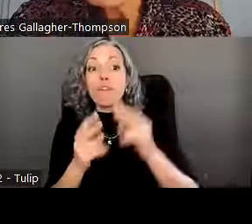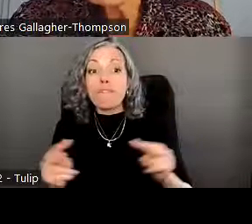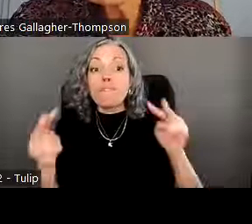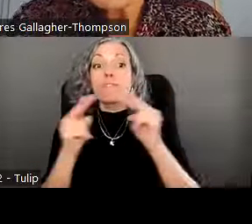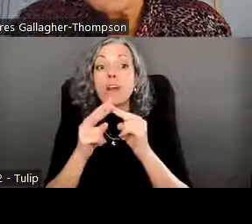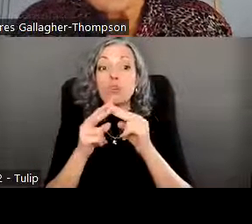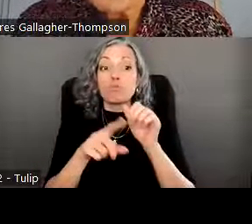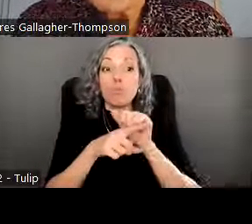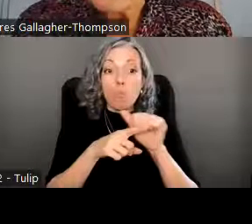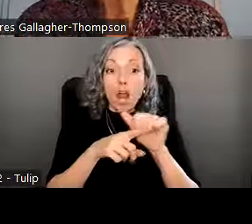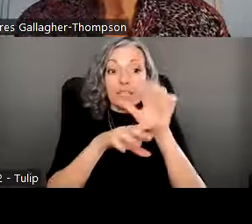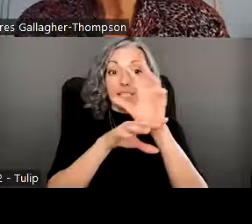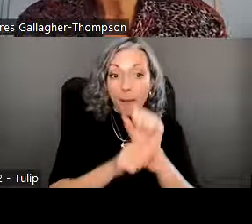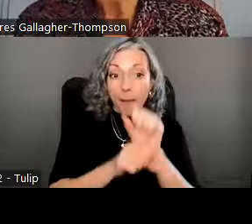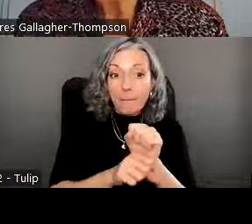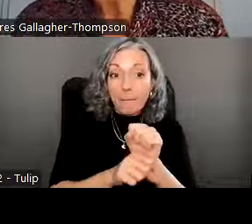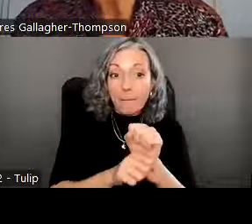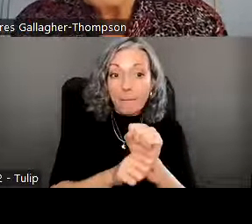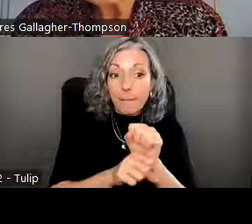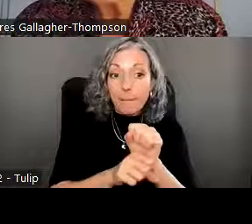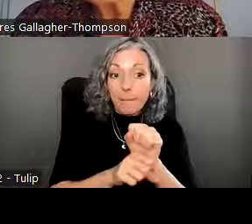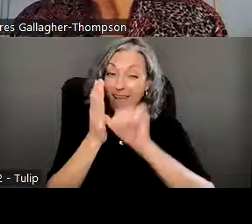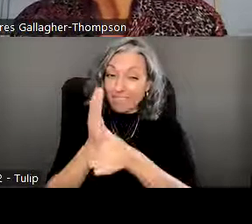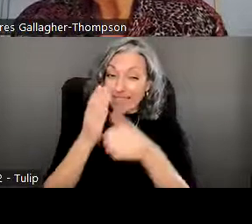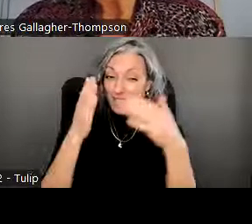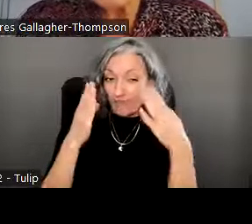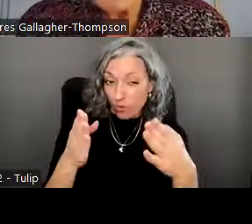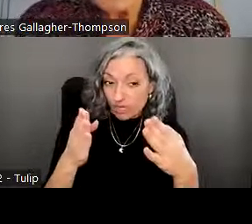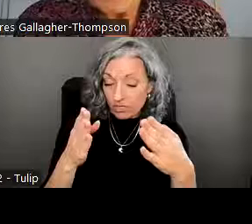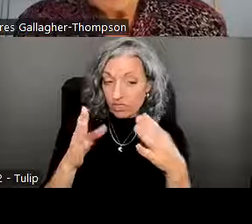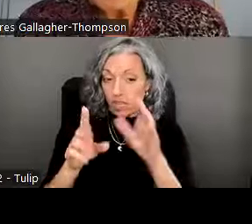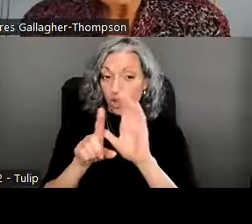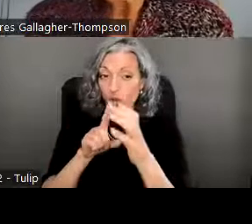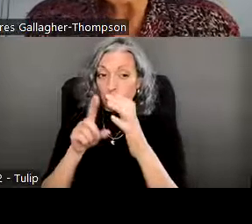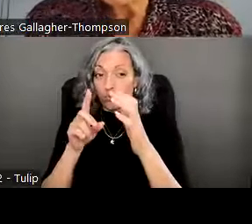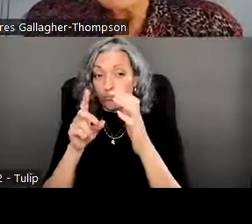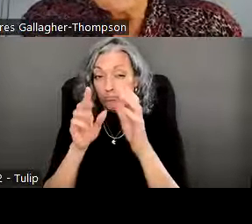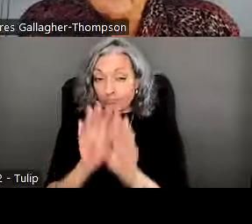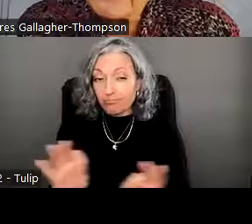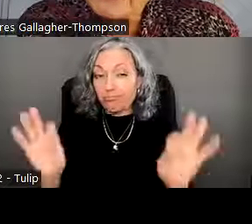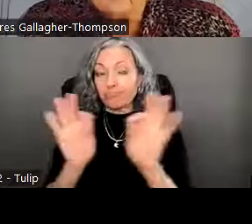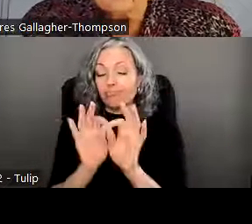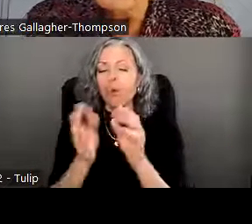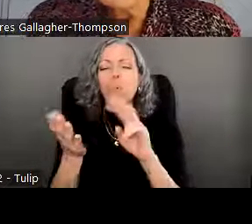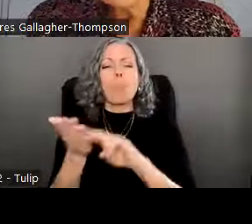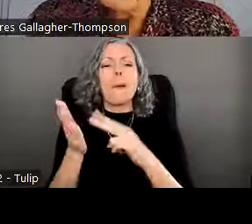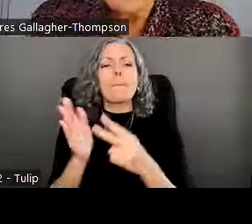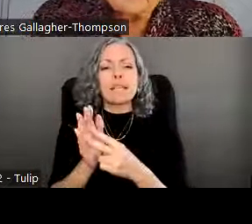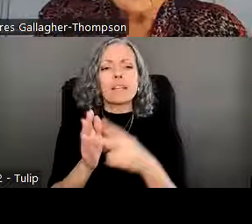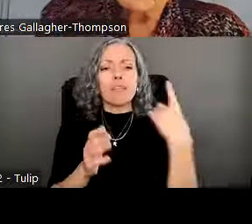practices is emphasized. So cultural values, what do we mean by that? Well, for example, in the Latino